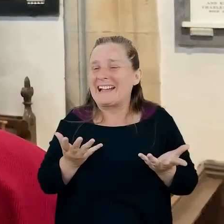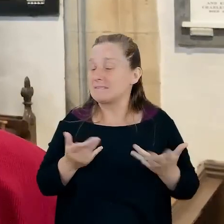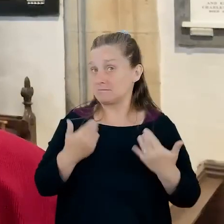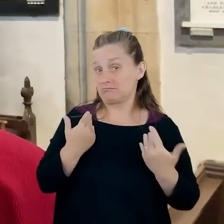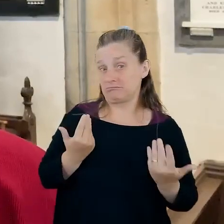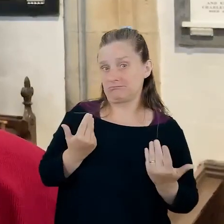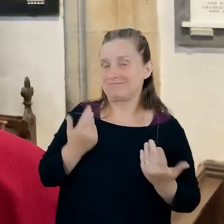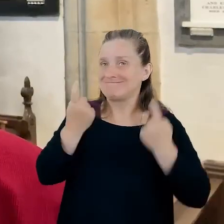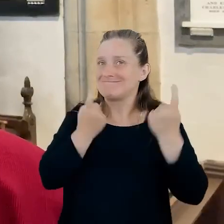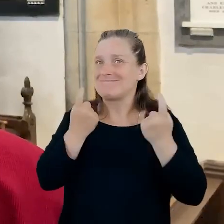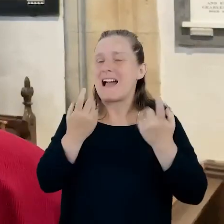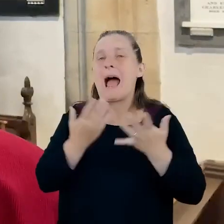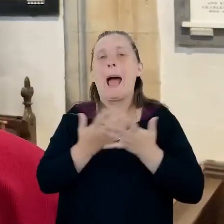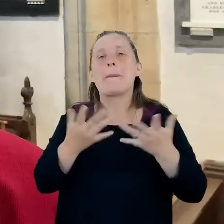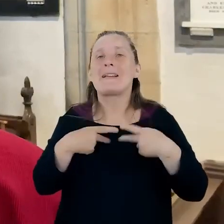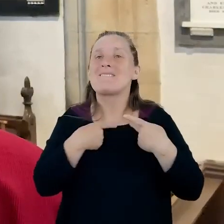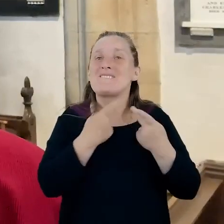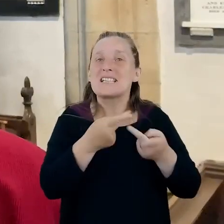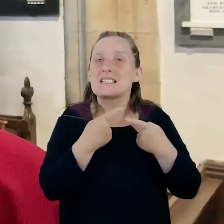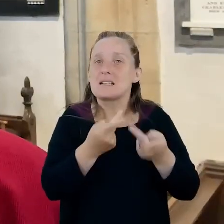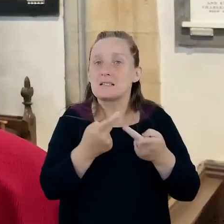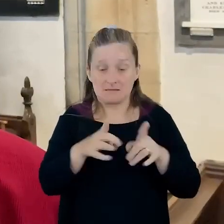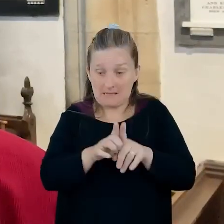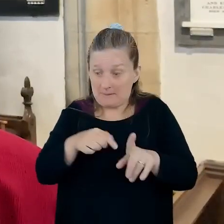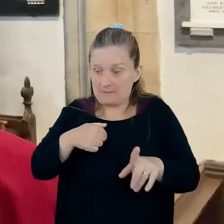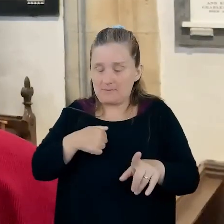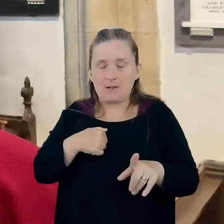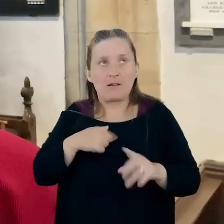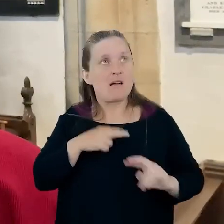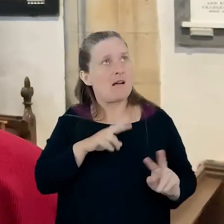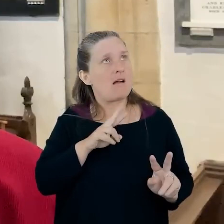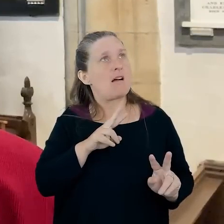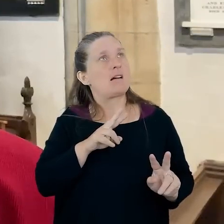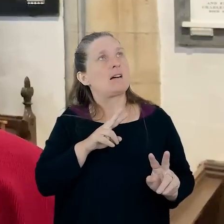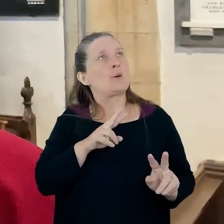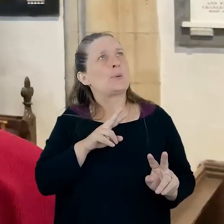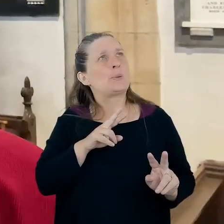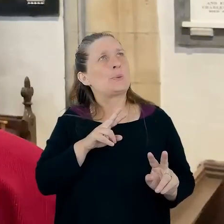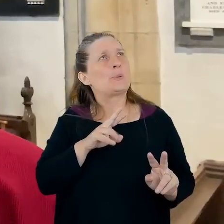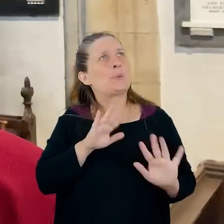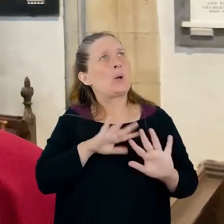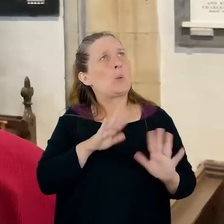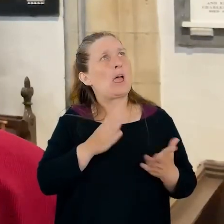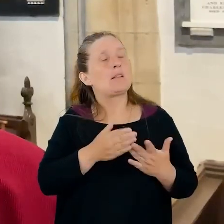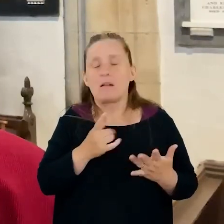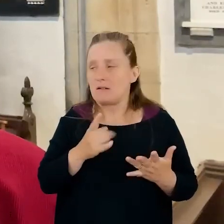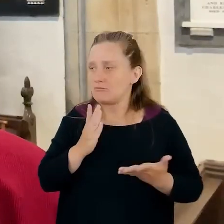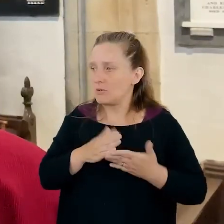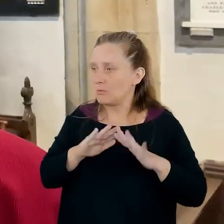I wonder how many visitors like me have found themselves rejoicing at the work of